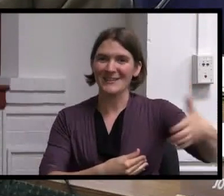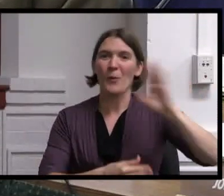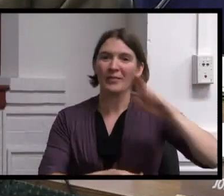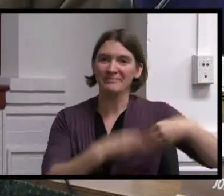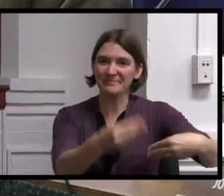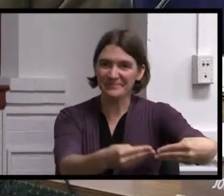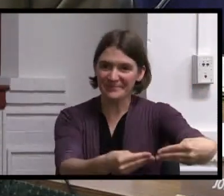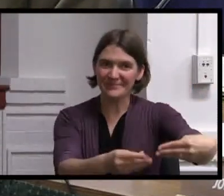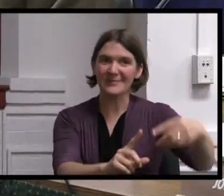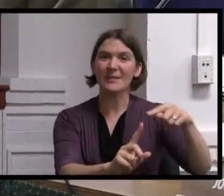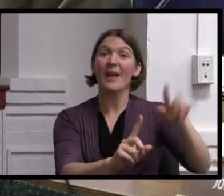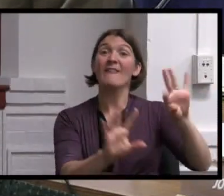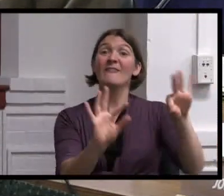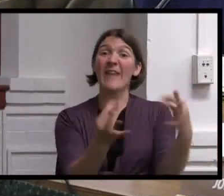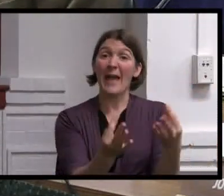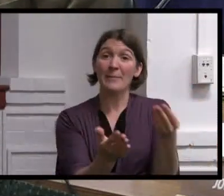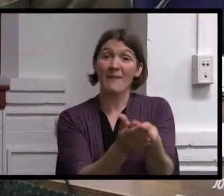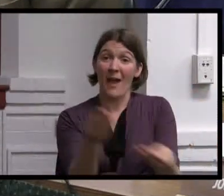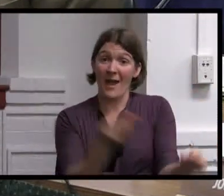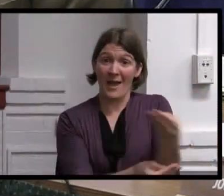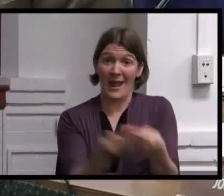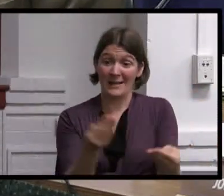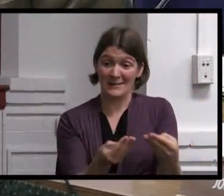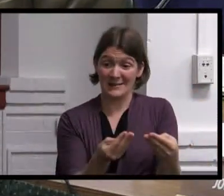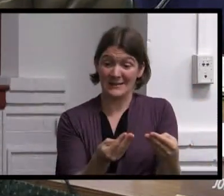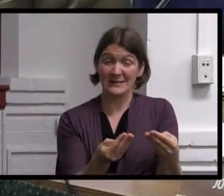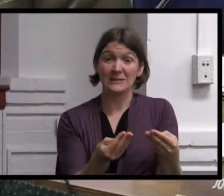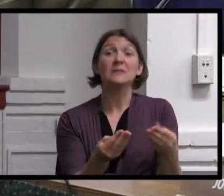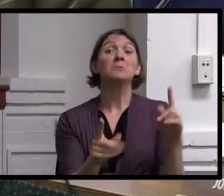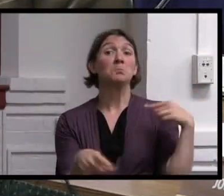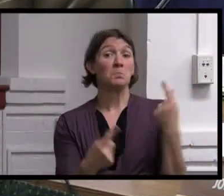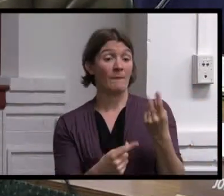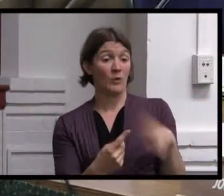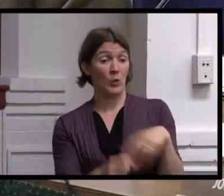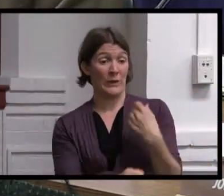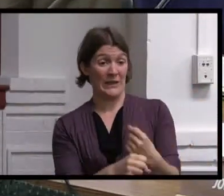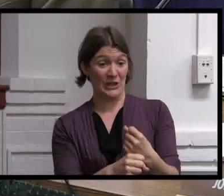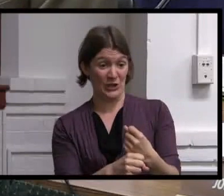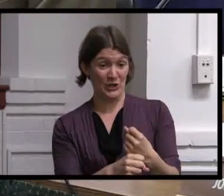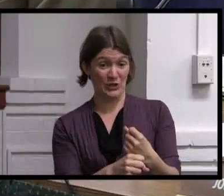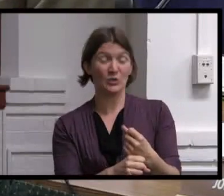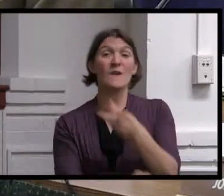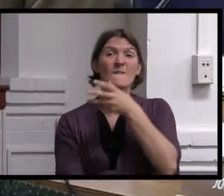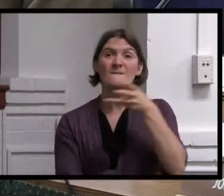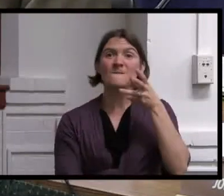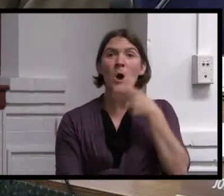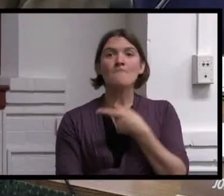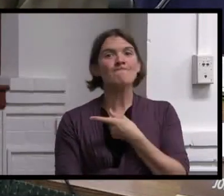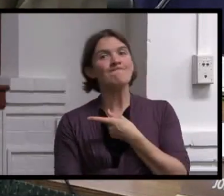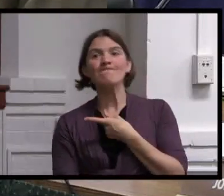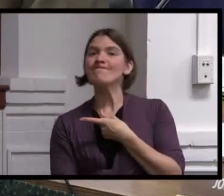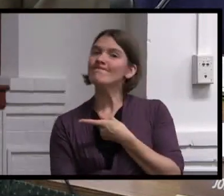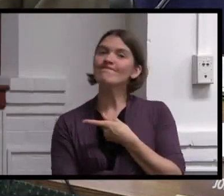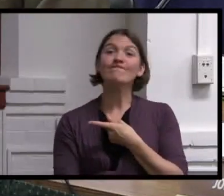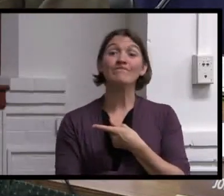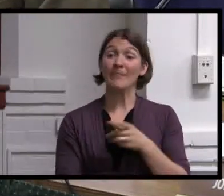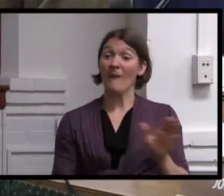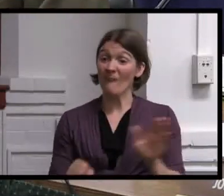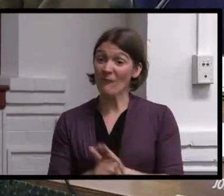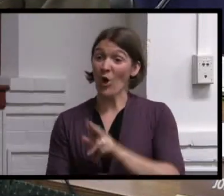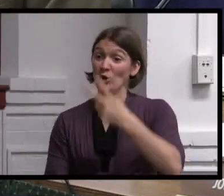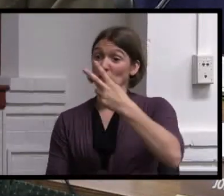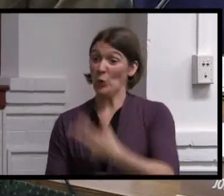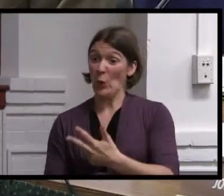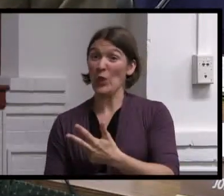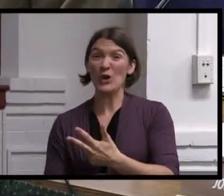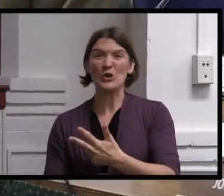they're family finances are such that for the last couple of years, the farm hasn't quite reached